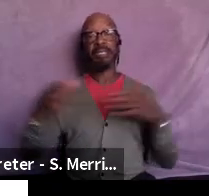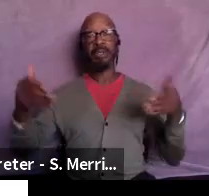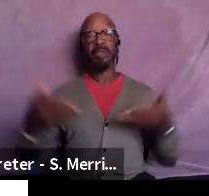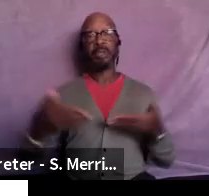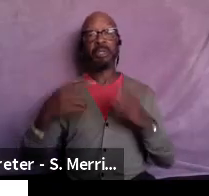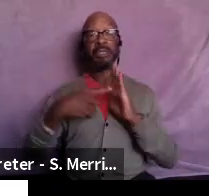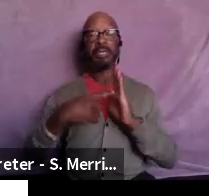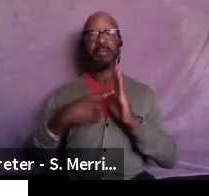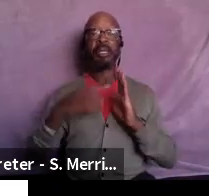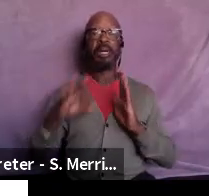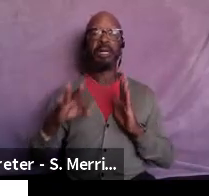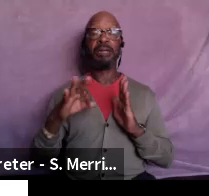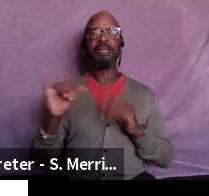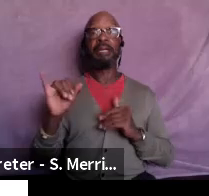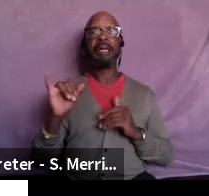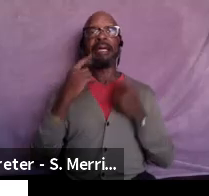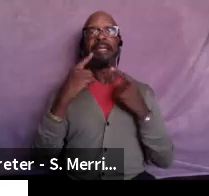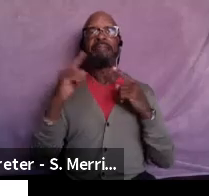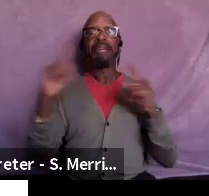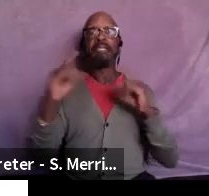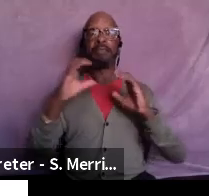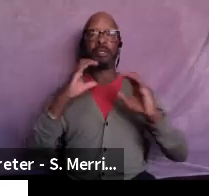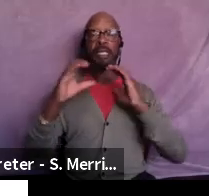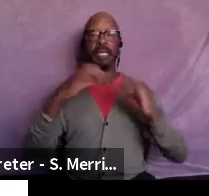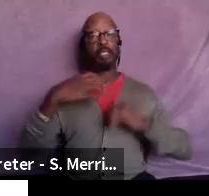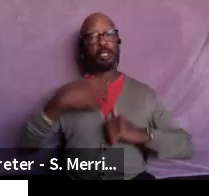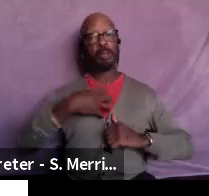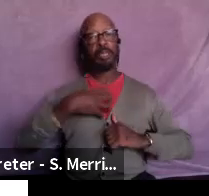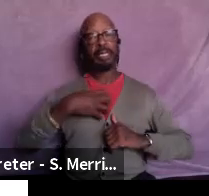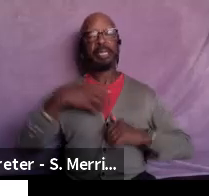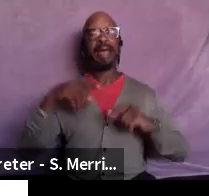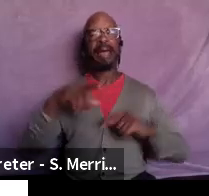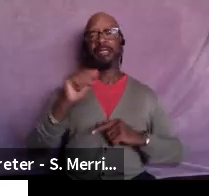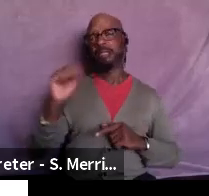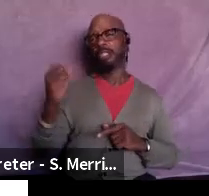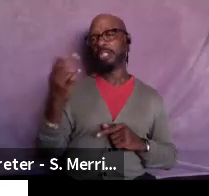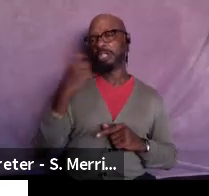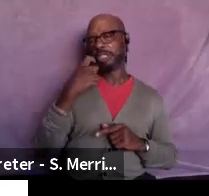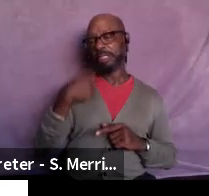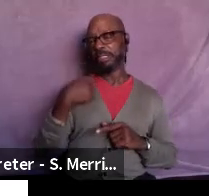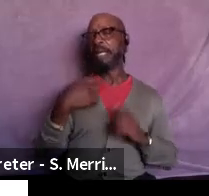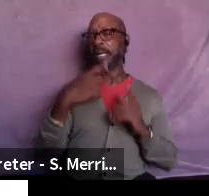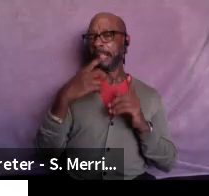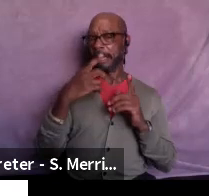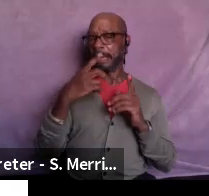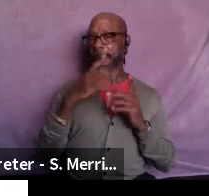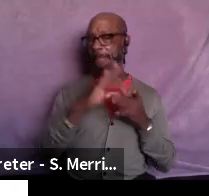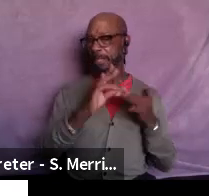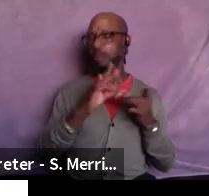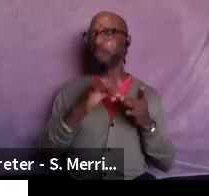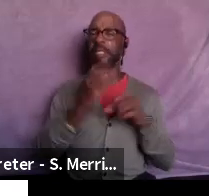example of an effective communication complaint. As Alicia mentioned, we receive many complaints concerning